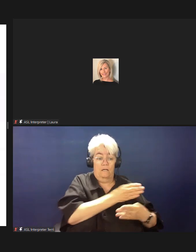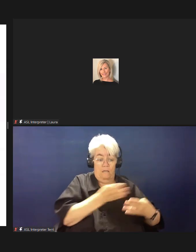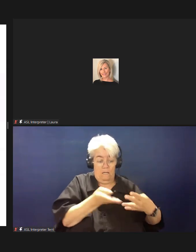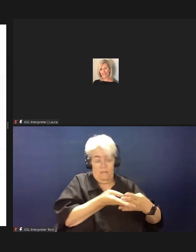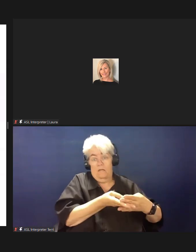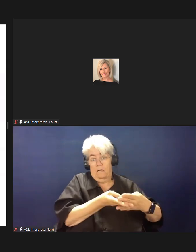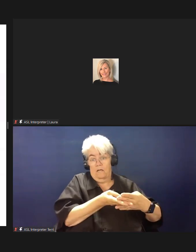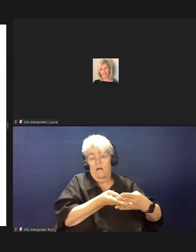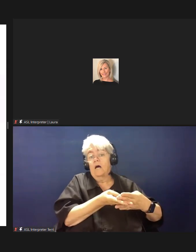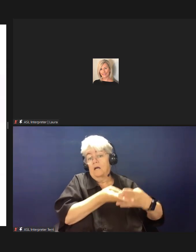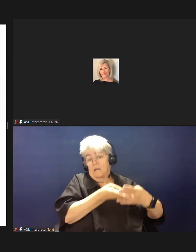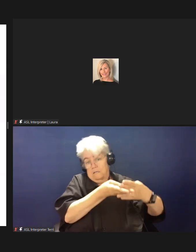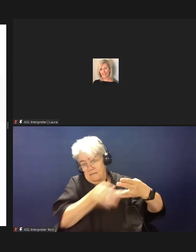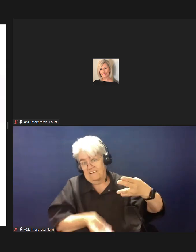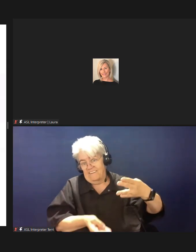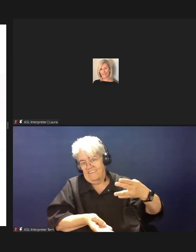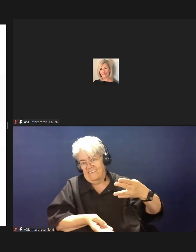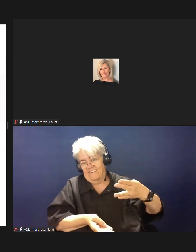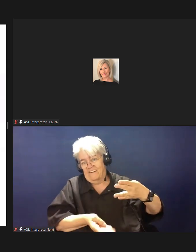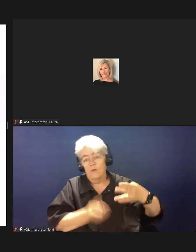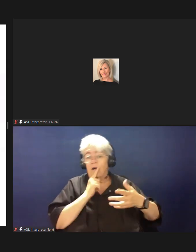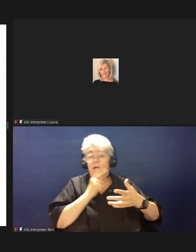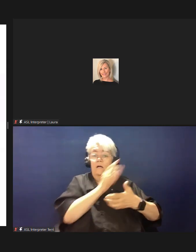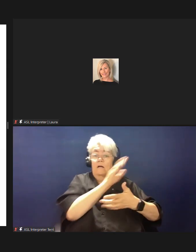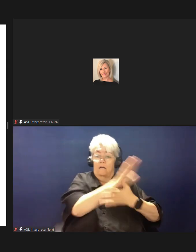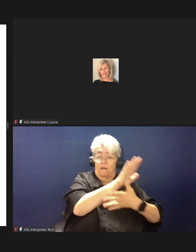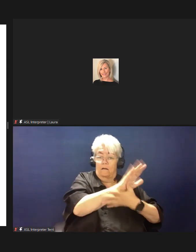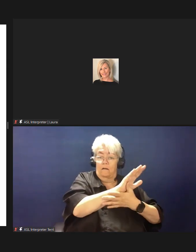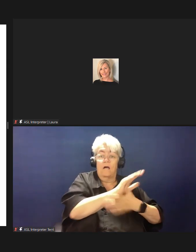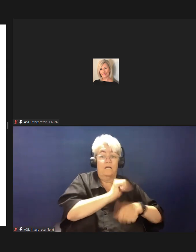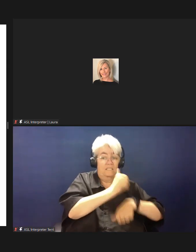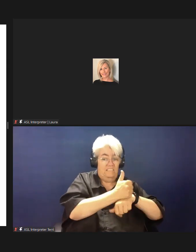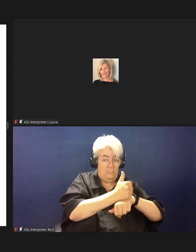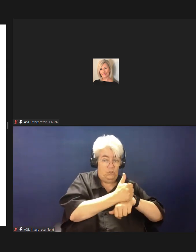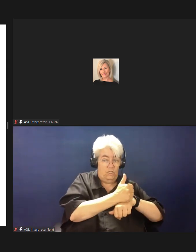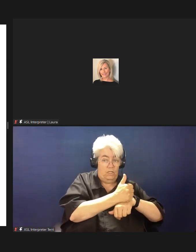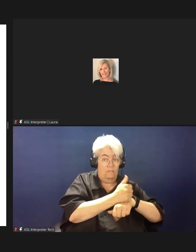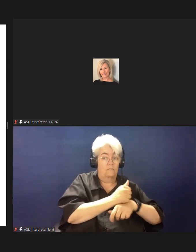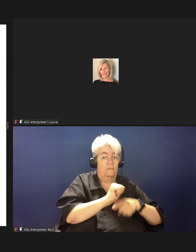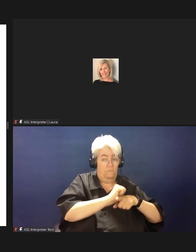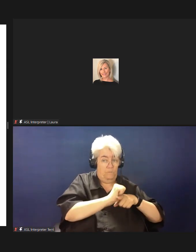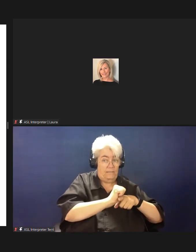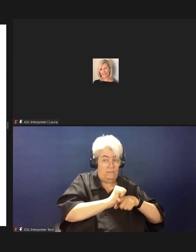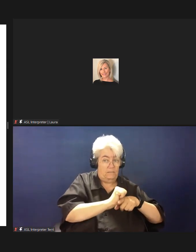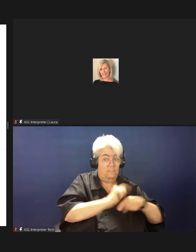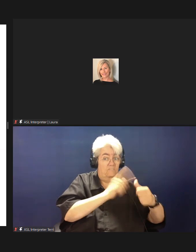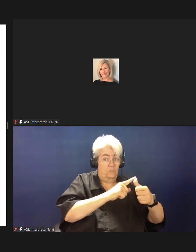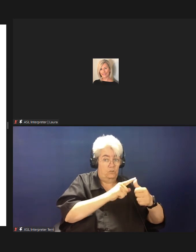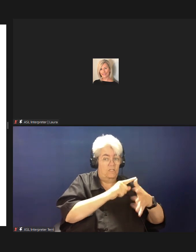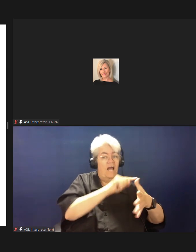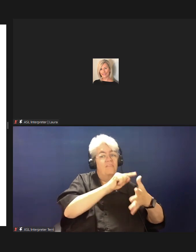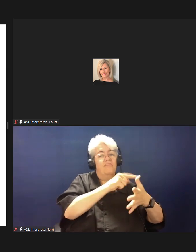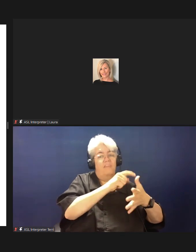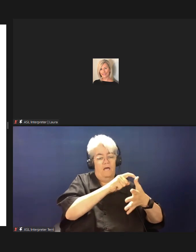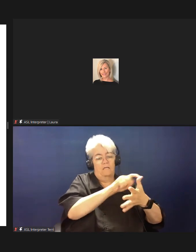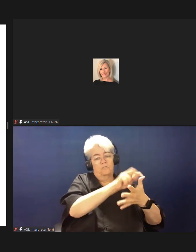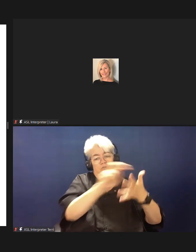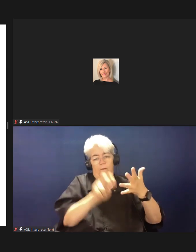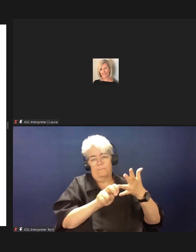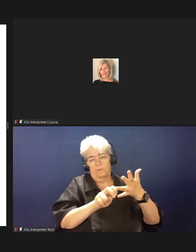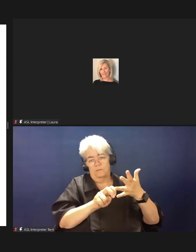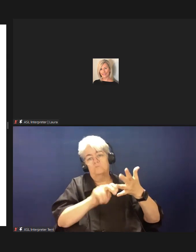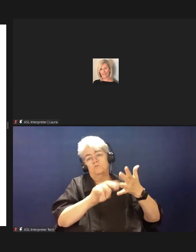sure, however, that you always start by repeating that conditioning process before you continue with the actual